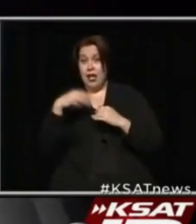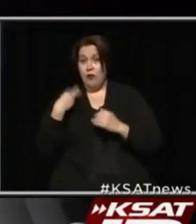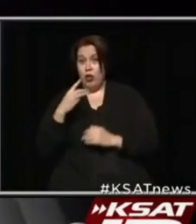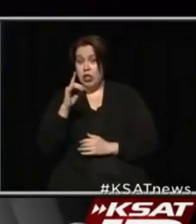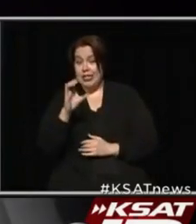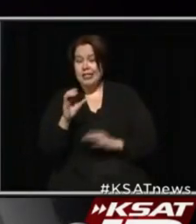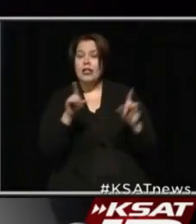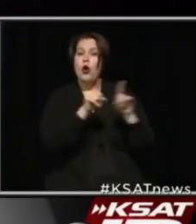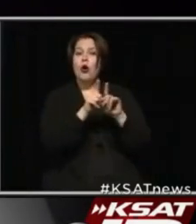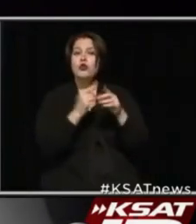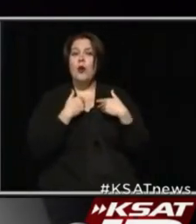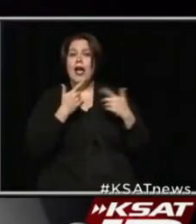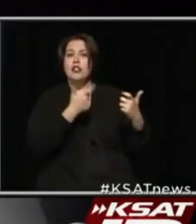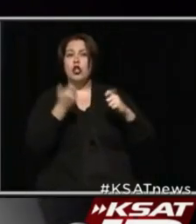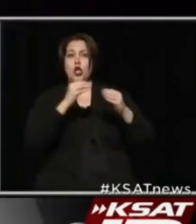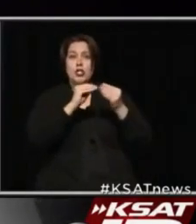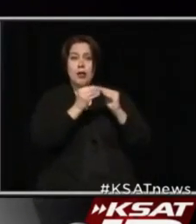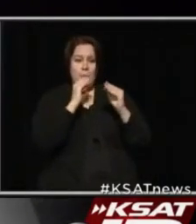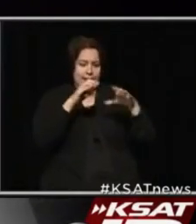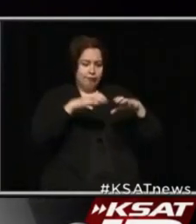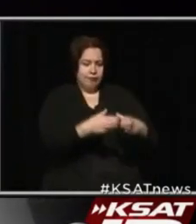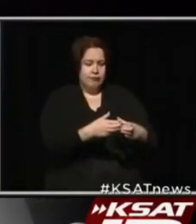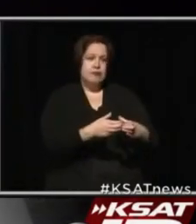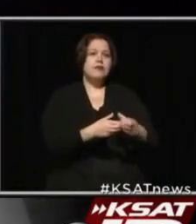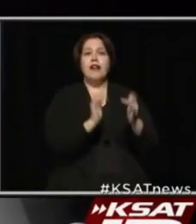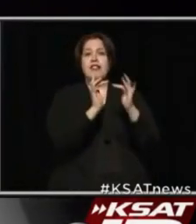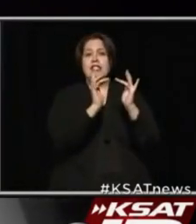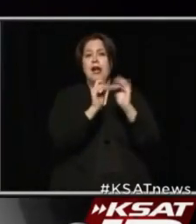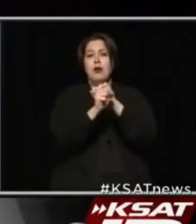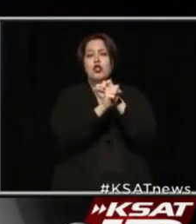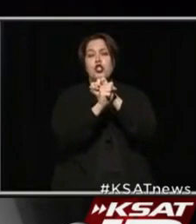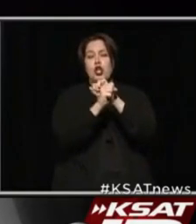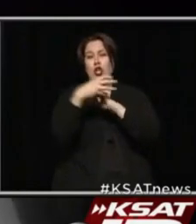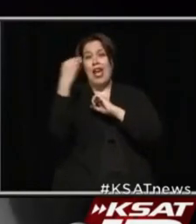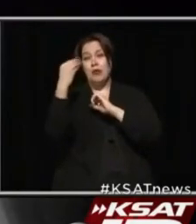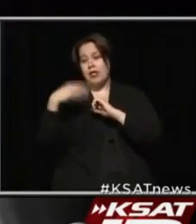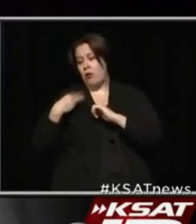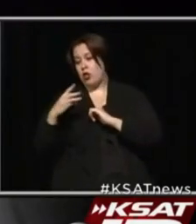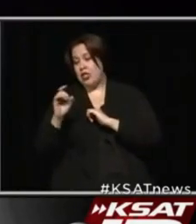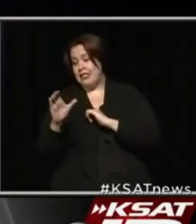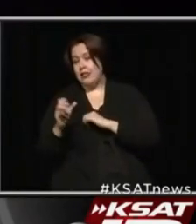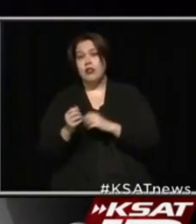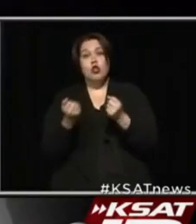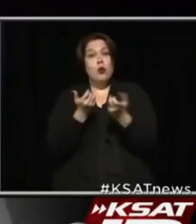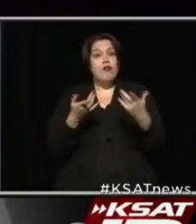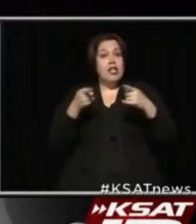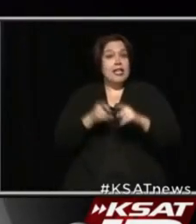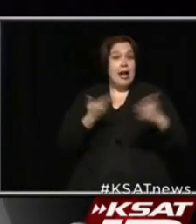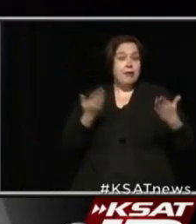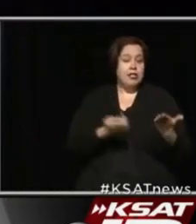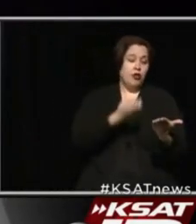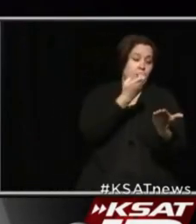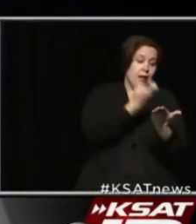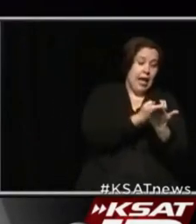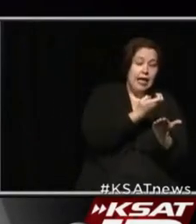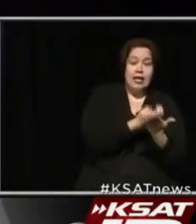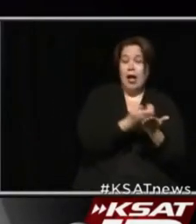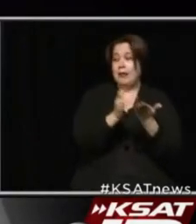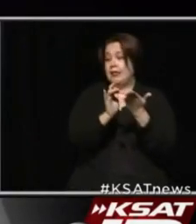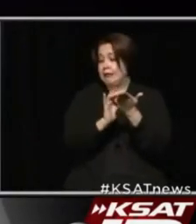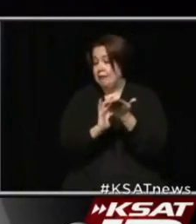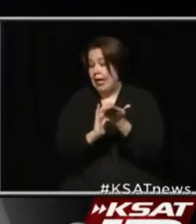largest number and density of cybersecurity assets outside of D.C. So everything we do here from an economic and medical